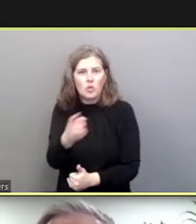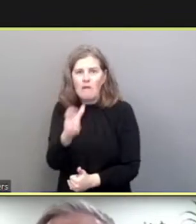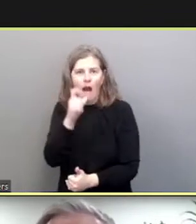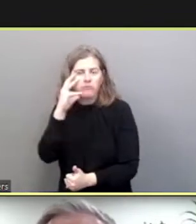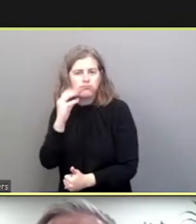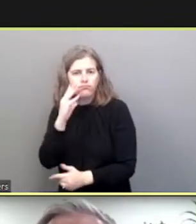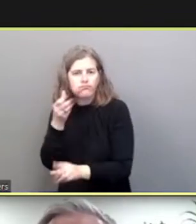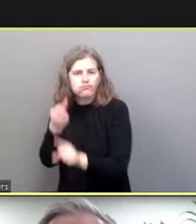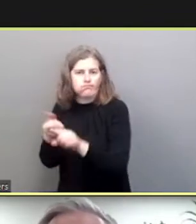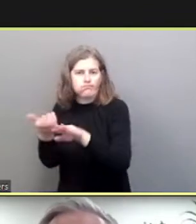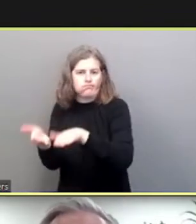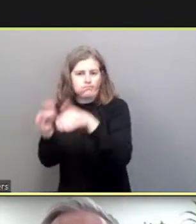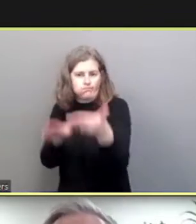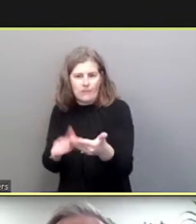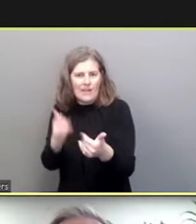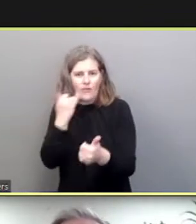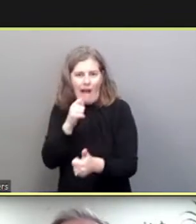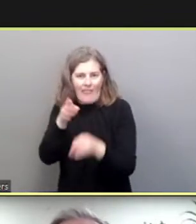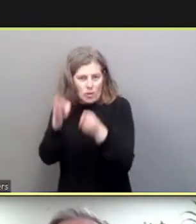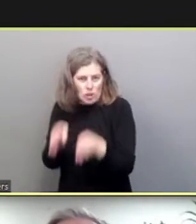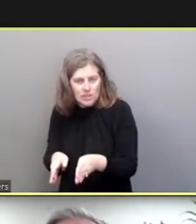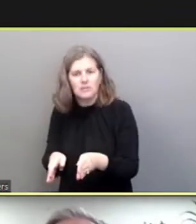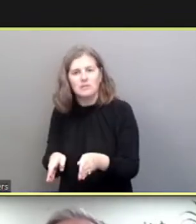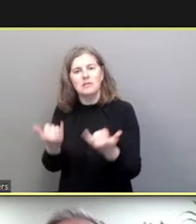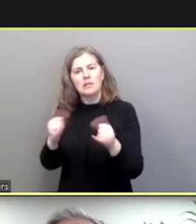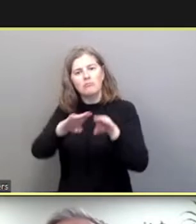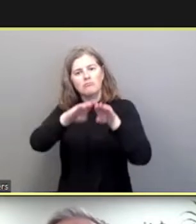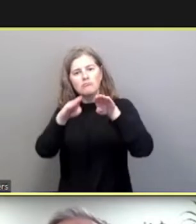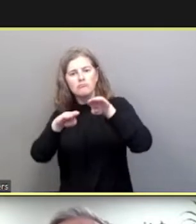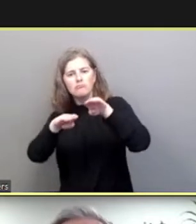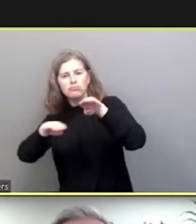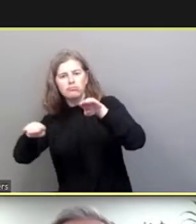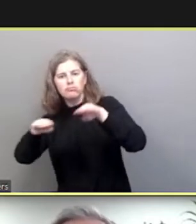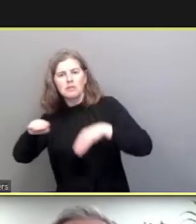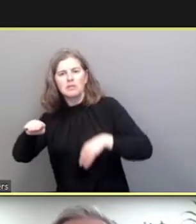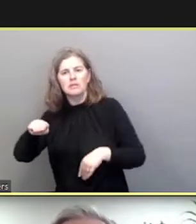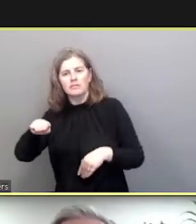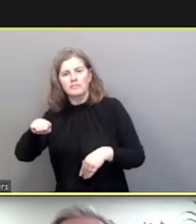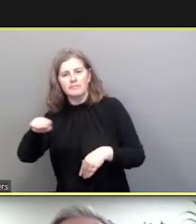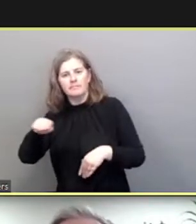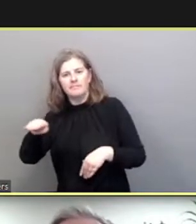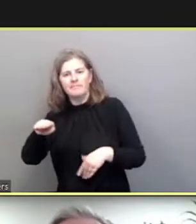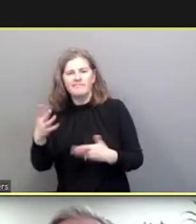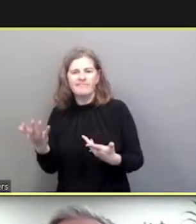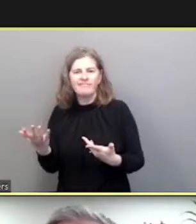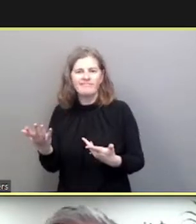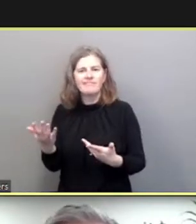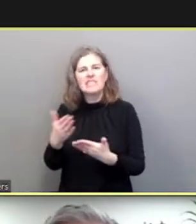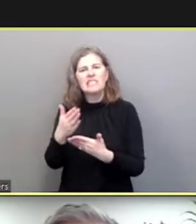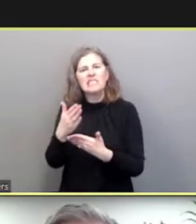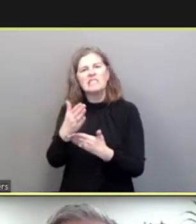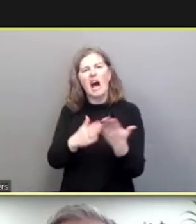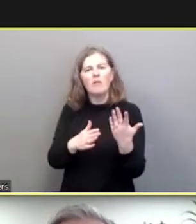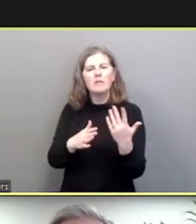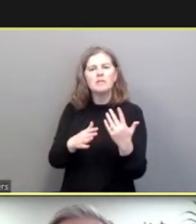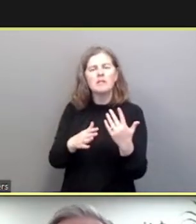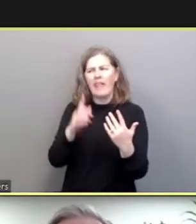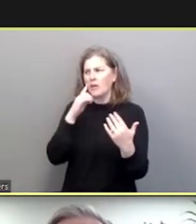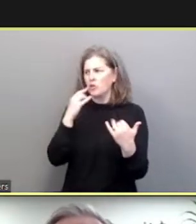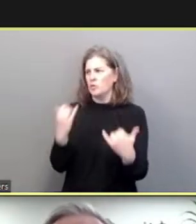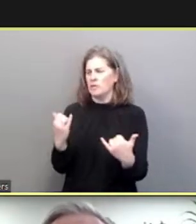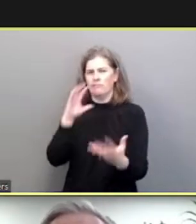blue bars, still seeing as many coming in, 7, 8, as today,